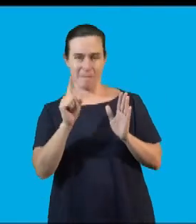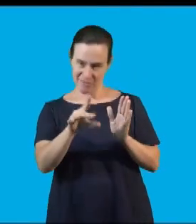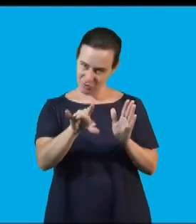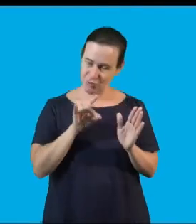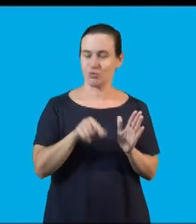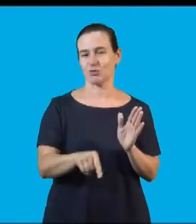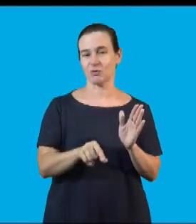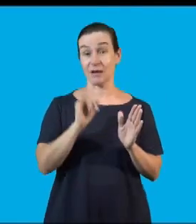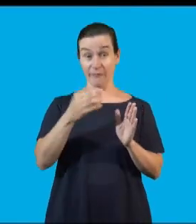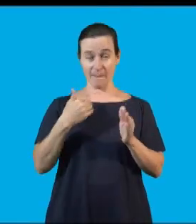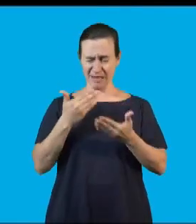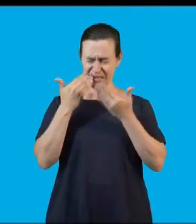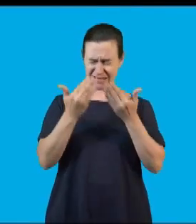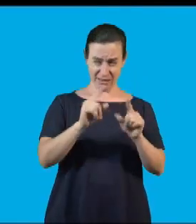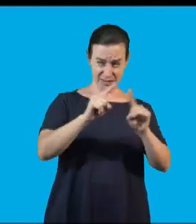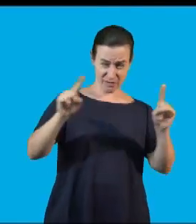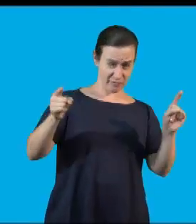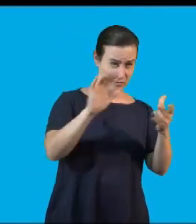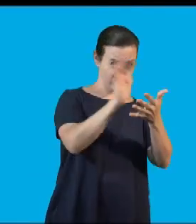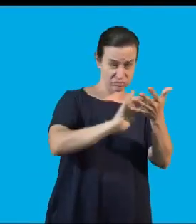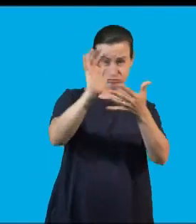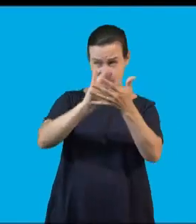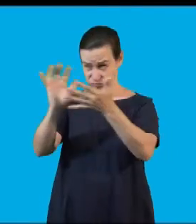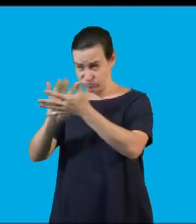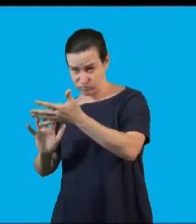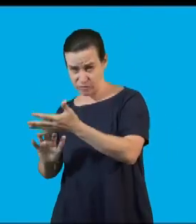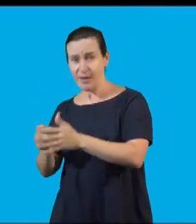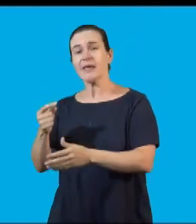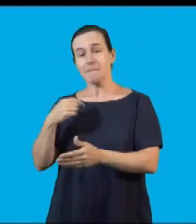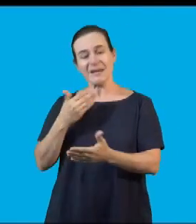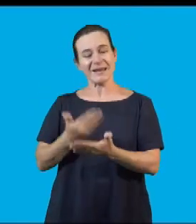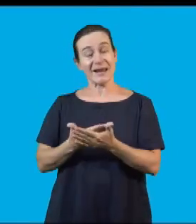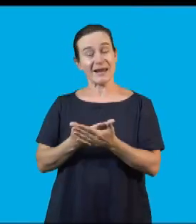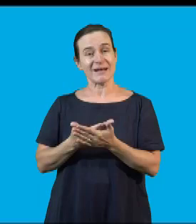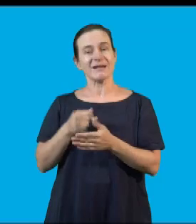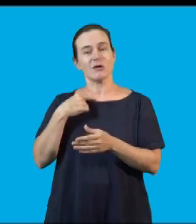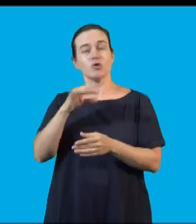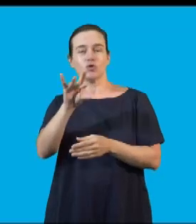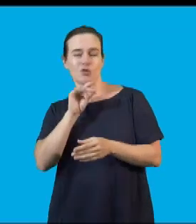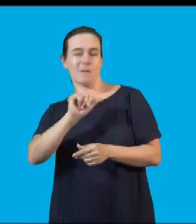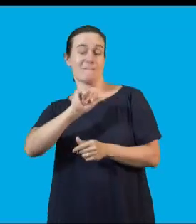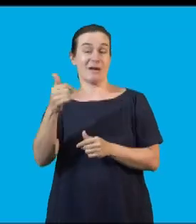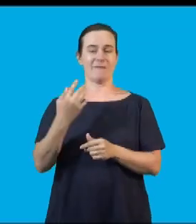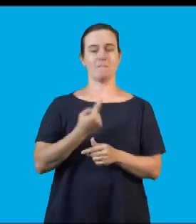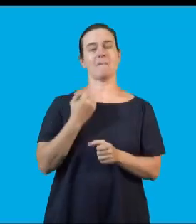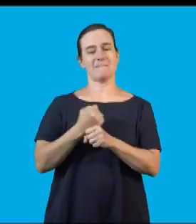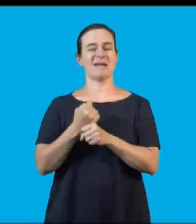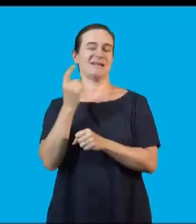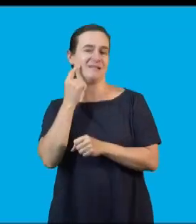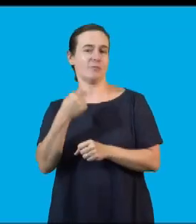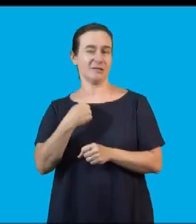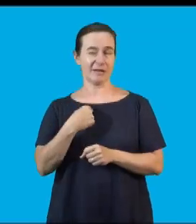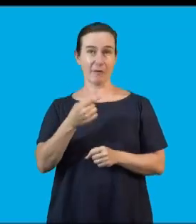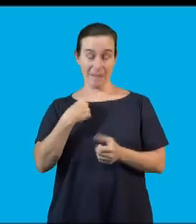strengths. If you study all of the formats, you will be able to choose any option, and that